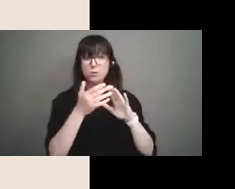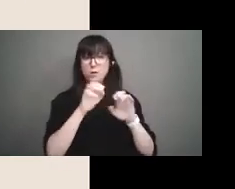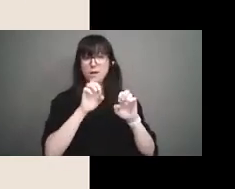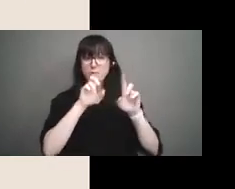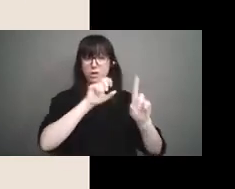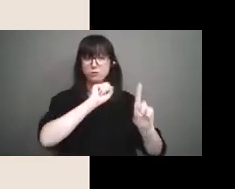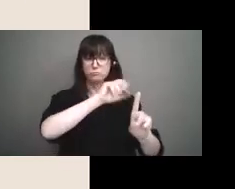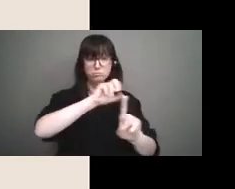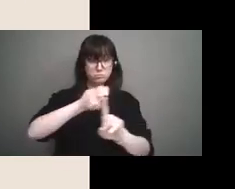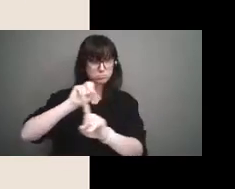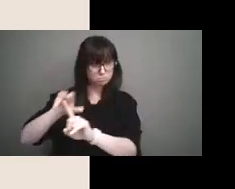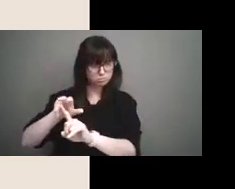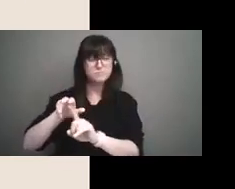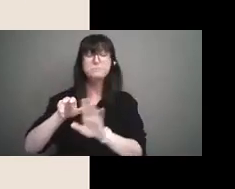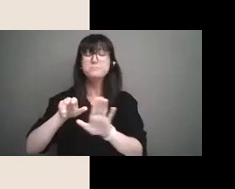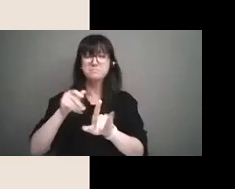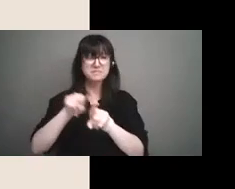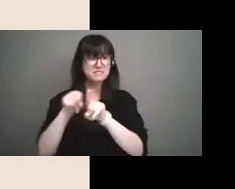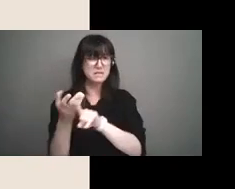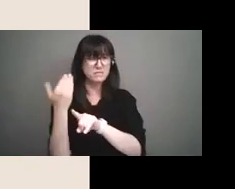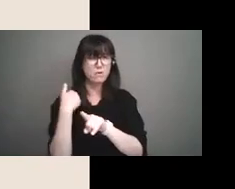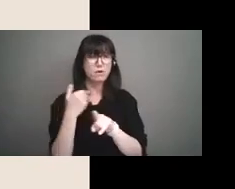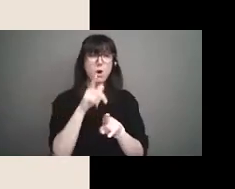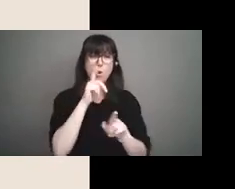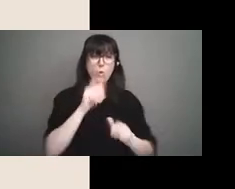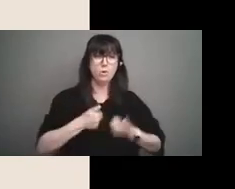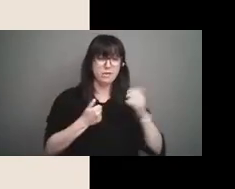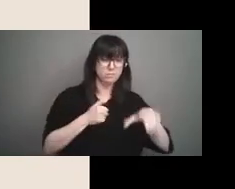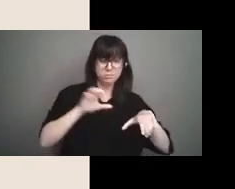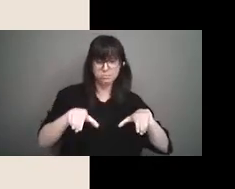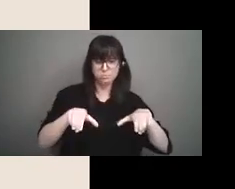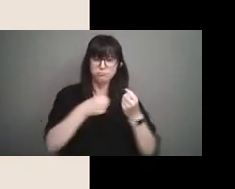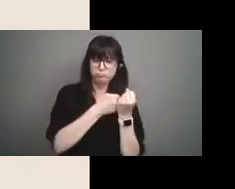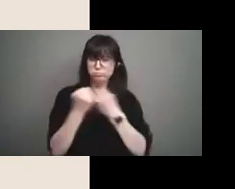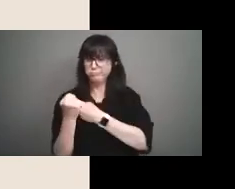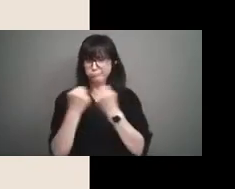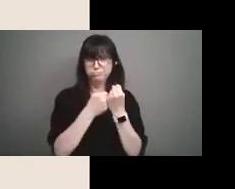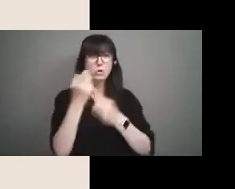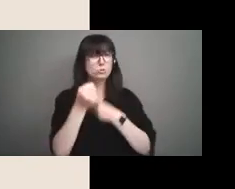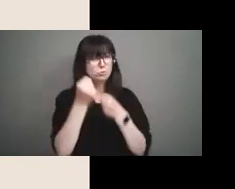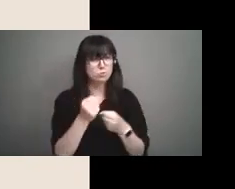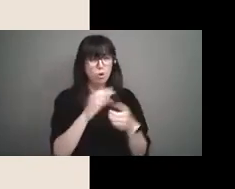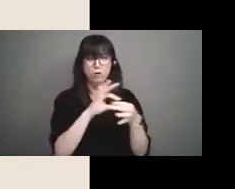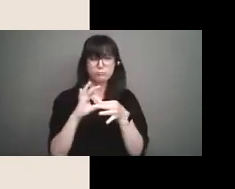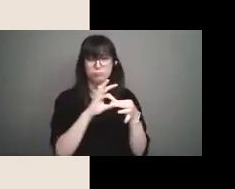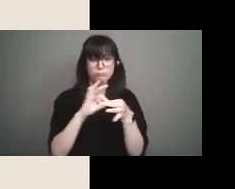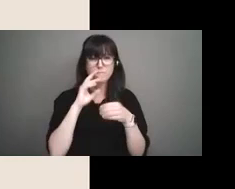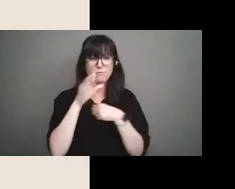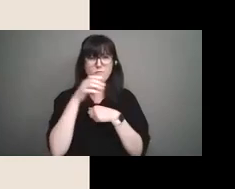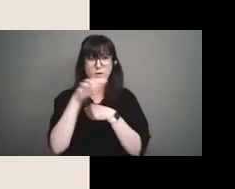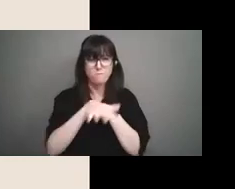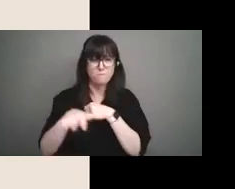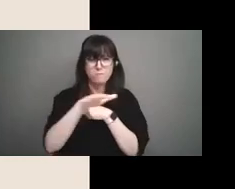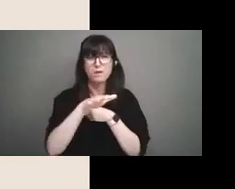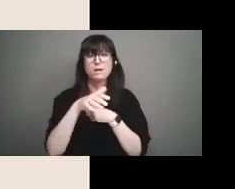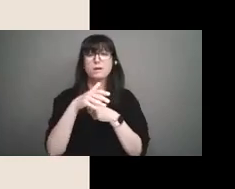education, as I mentioned earlier, Neighbors Helping Neighbors is very strong in rural communities. So, you know, cultivating a caring and